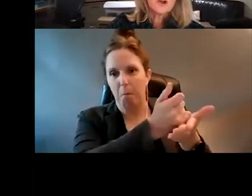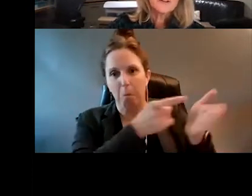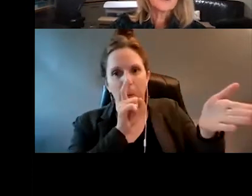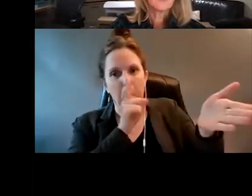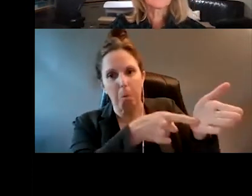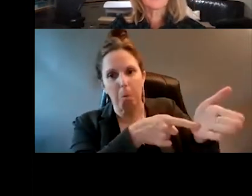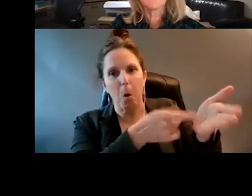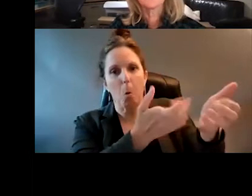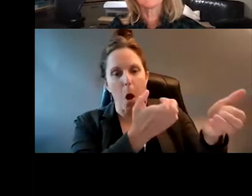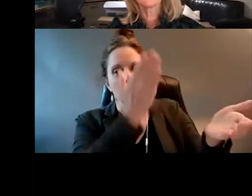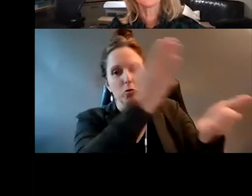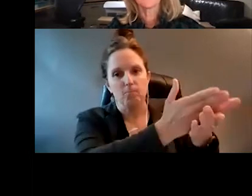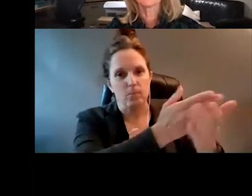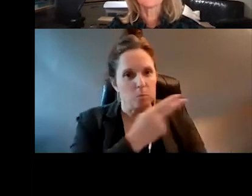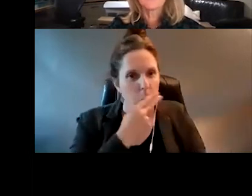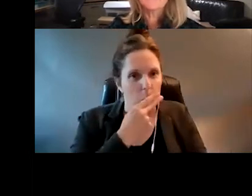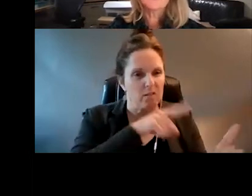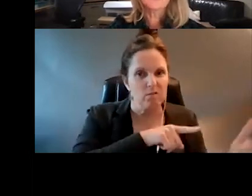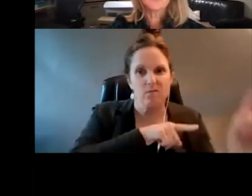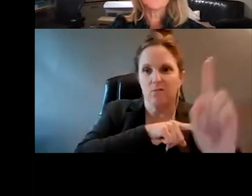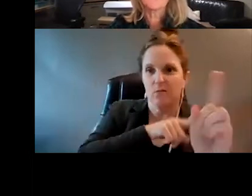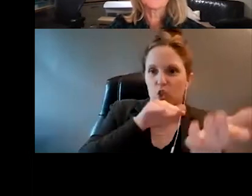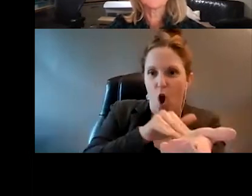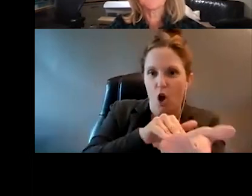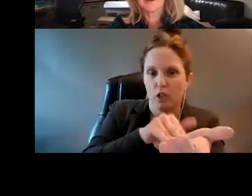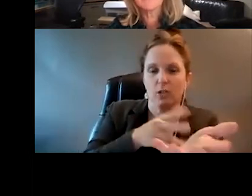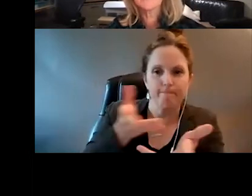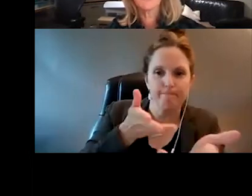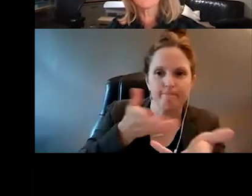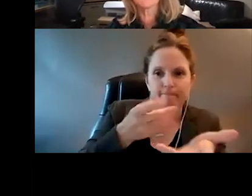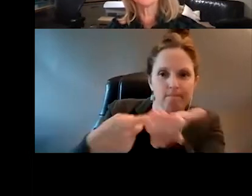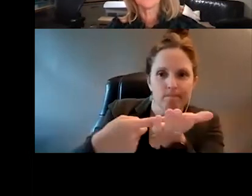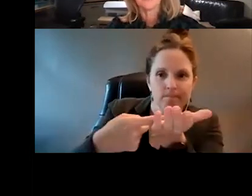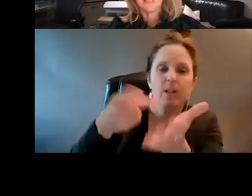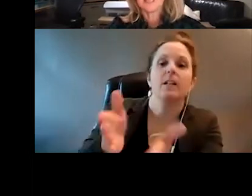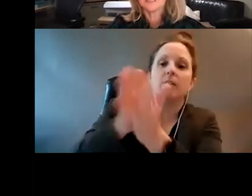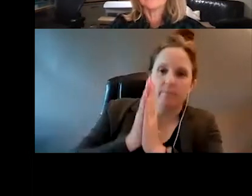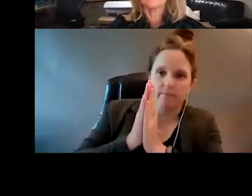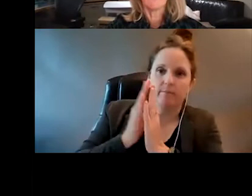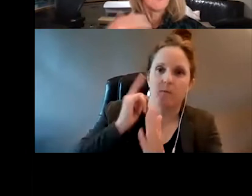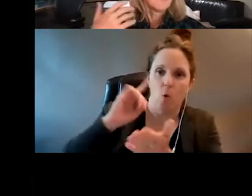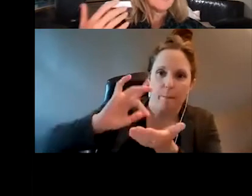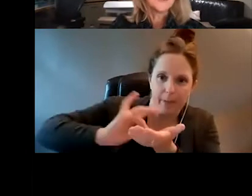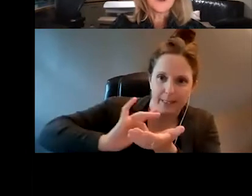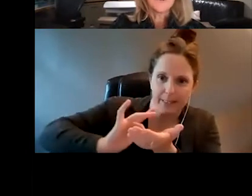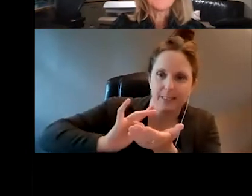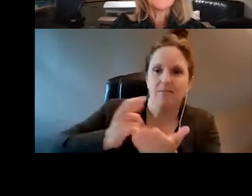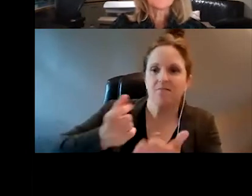and to work with participants, to establish a relationship with participants, really came down to helping